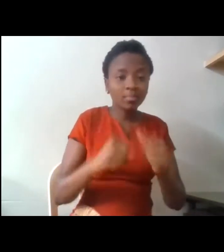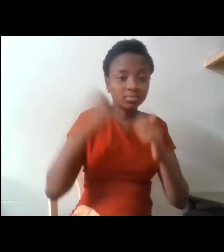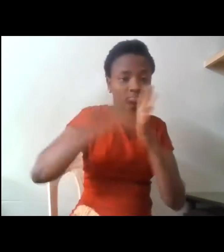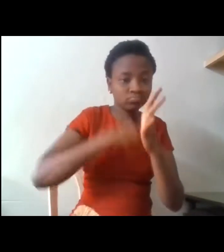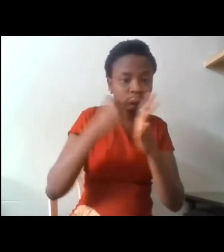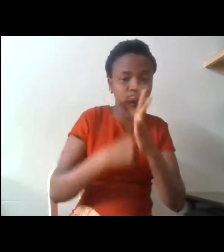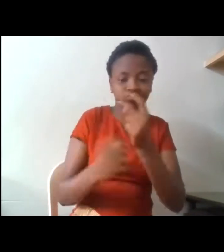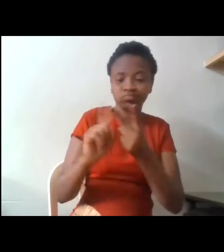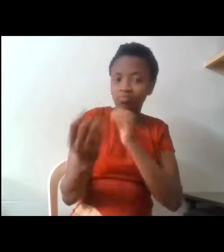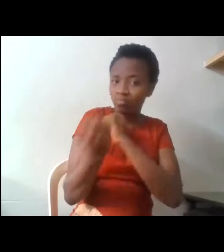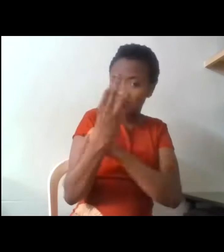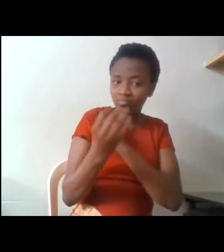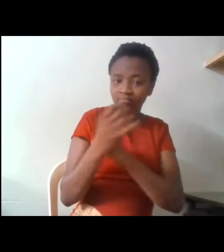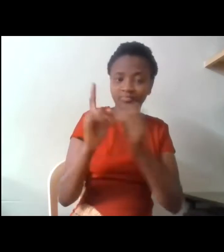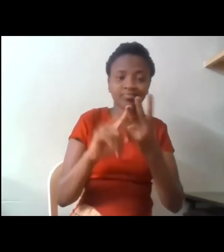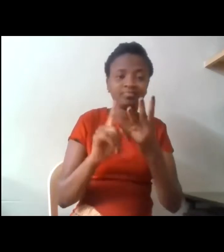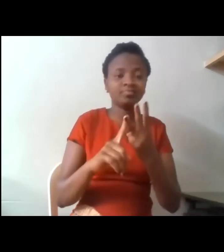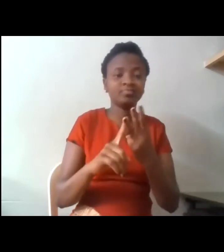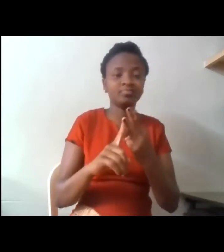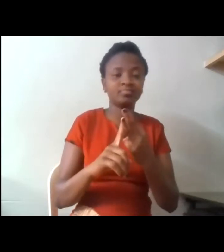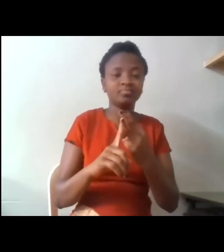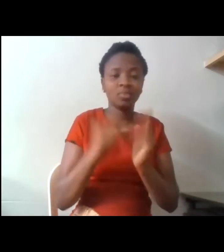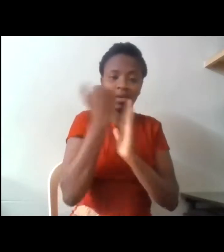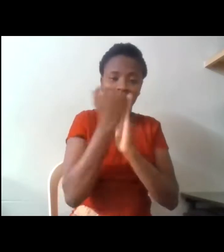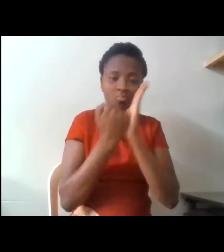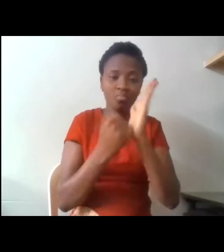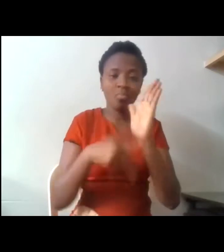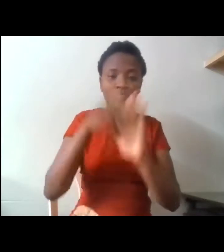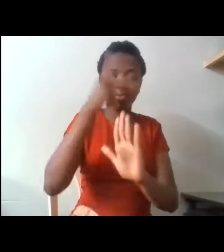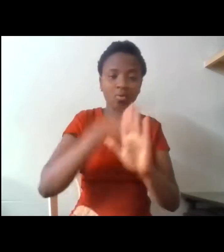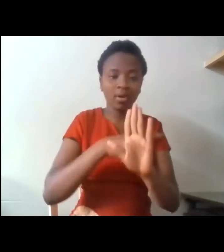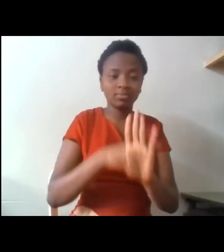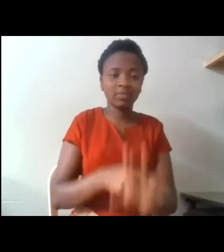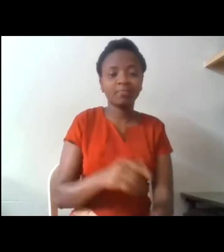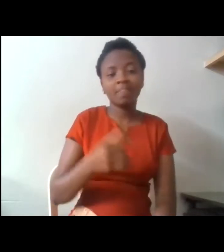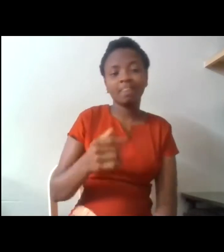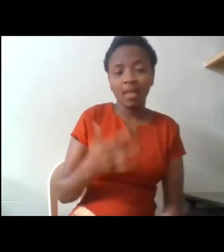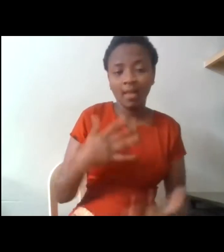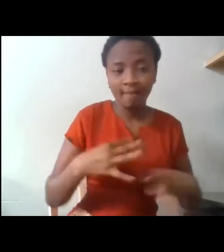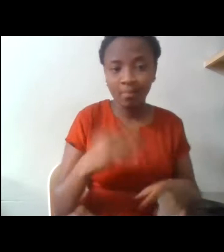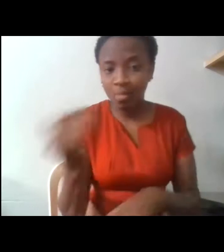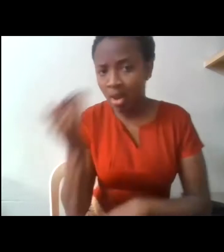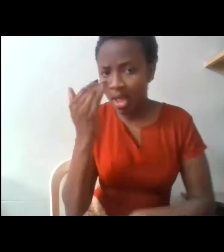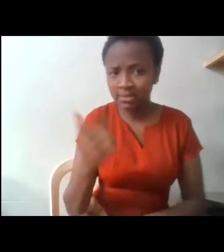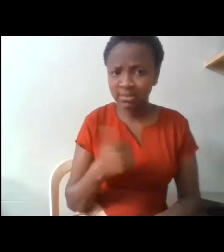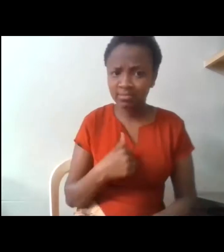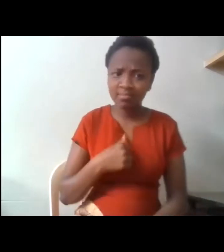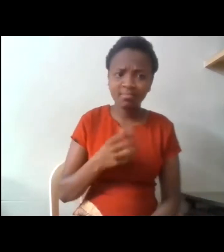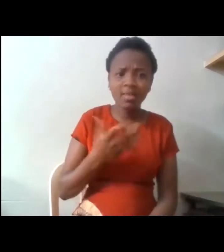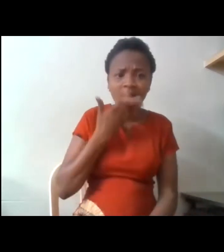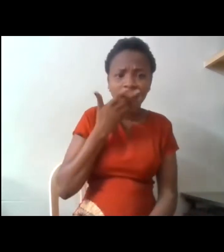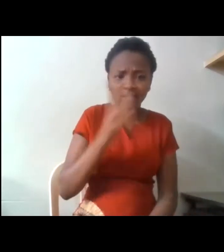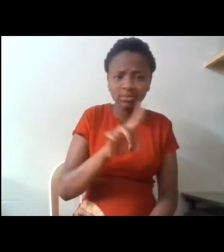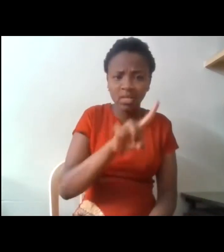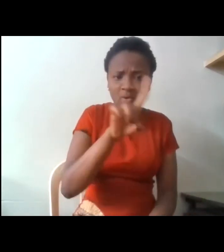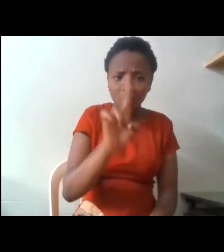work. So I've been asked to respond to 3 questions today. And the first is this: what are the lessons learned for